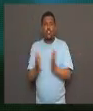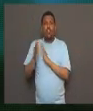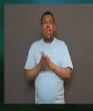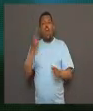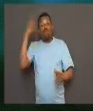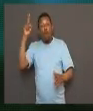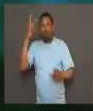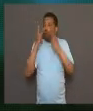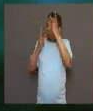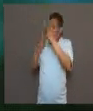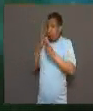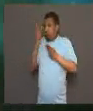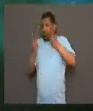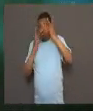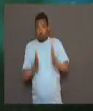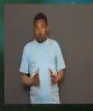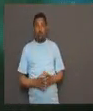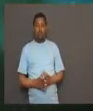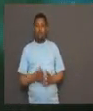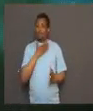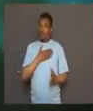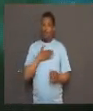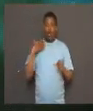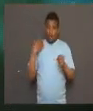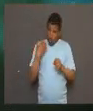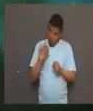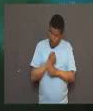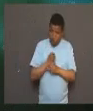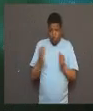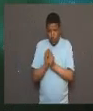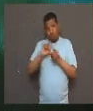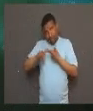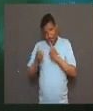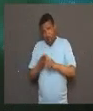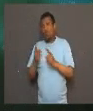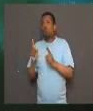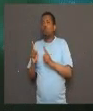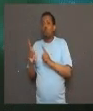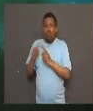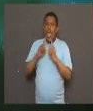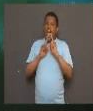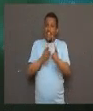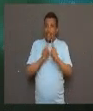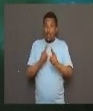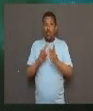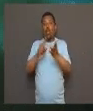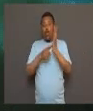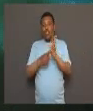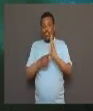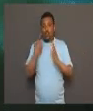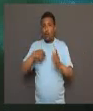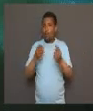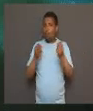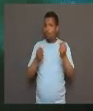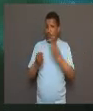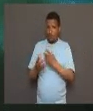for tourists. Please work with a partner to answer the questions that will appear in